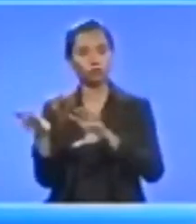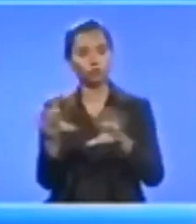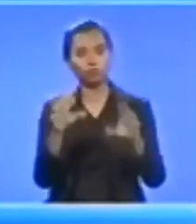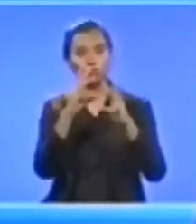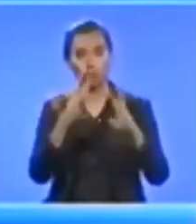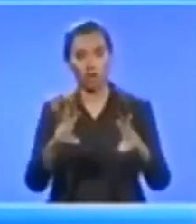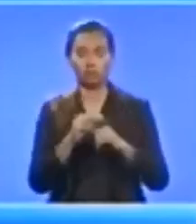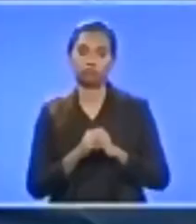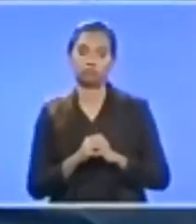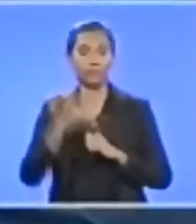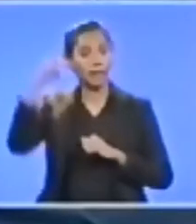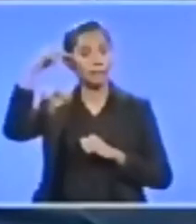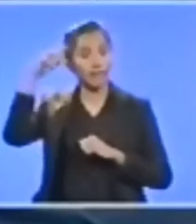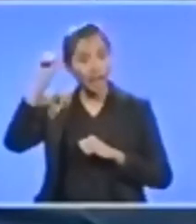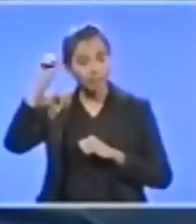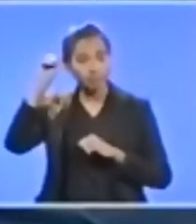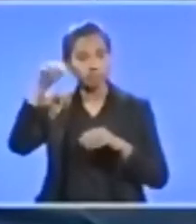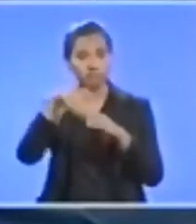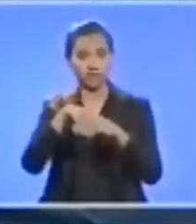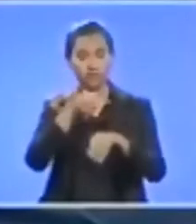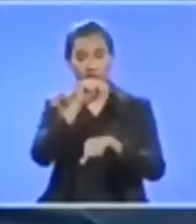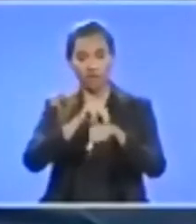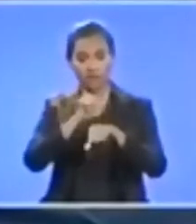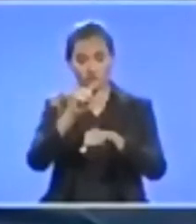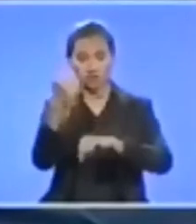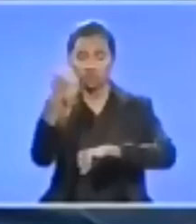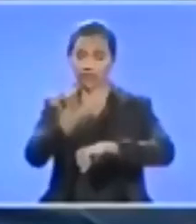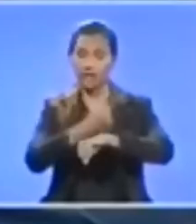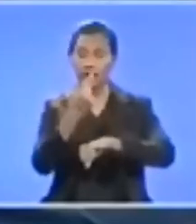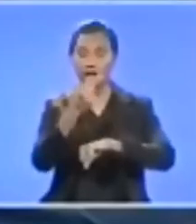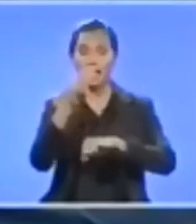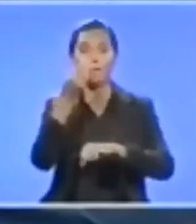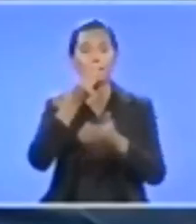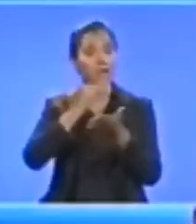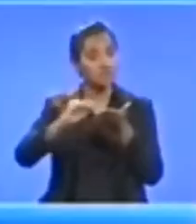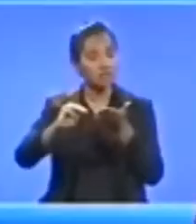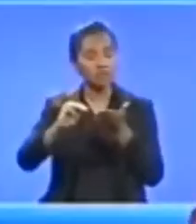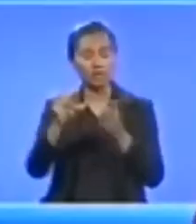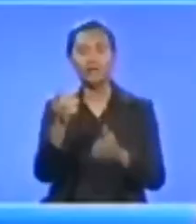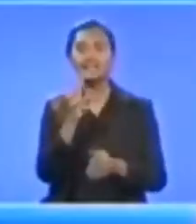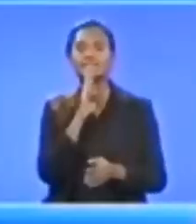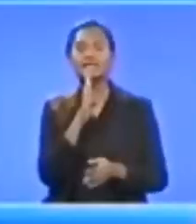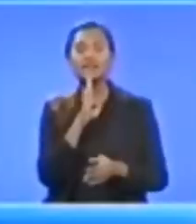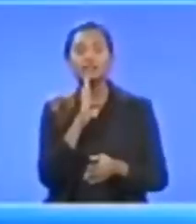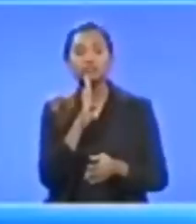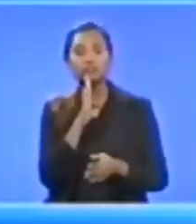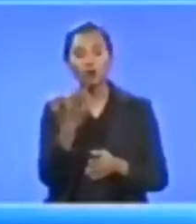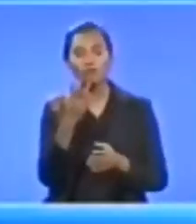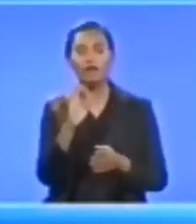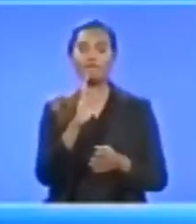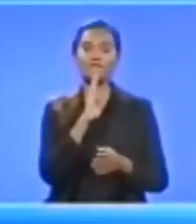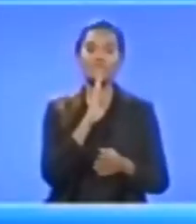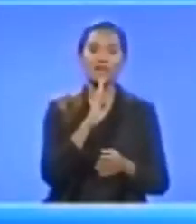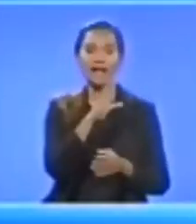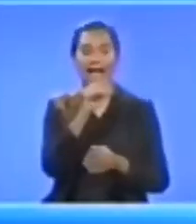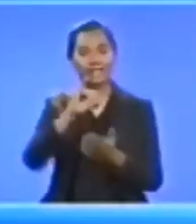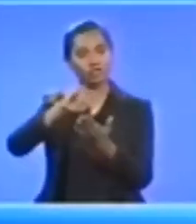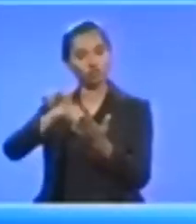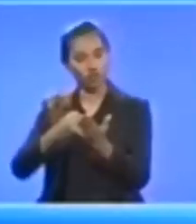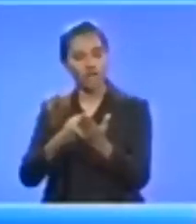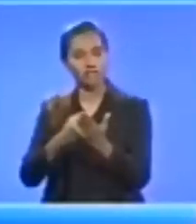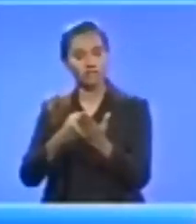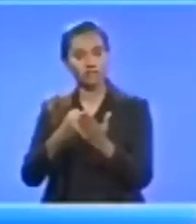his National Day message, spoke of a fair and just society with opportunities for all, an